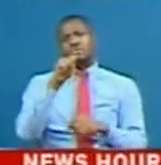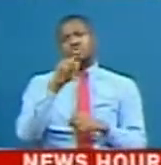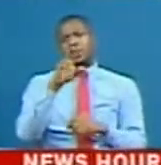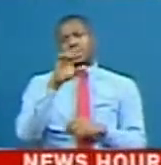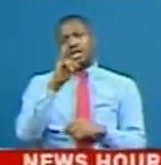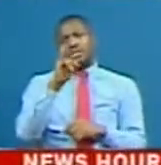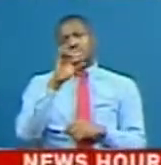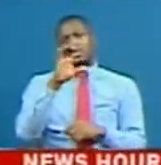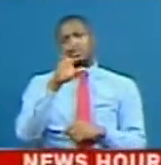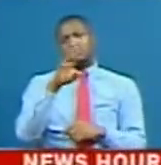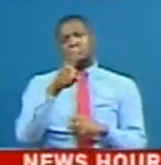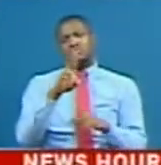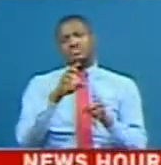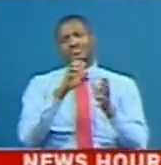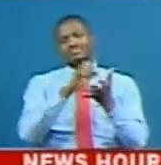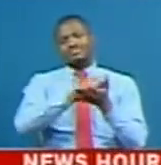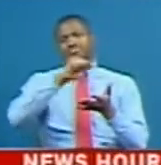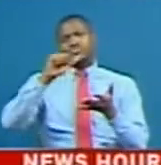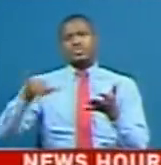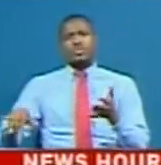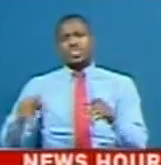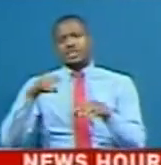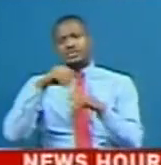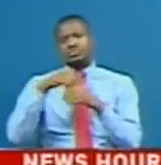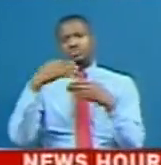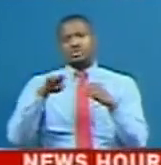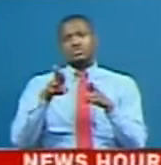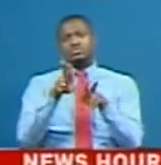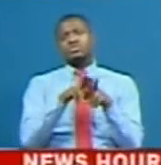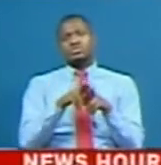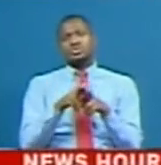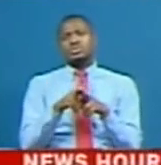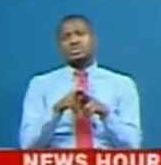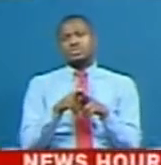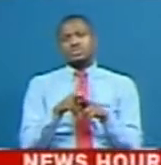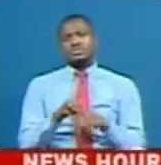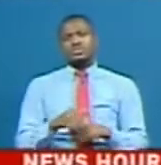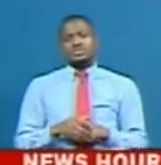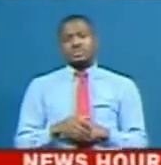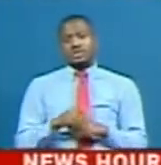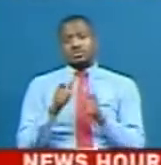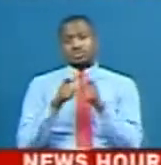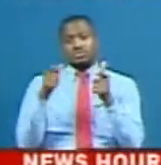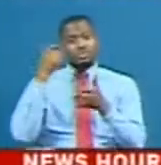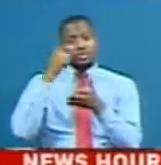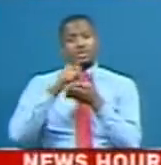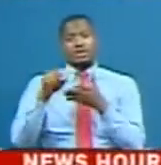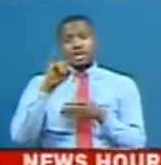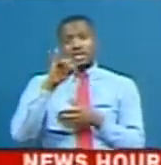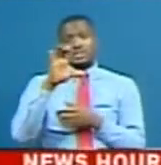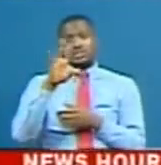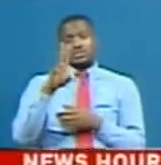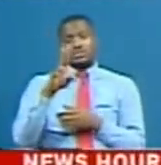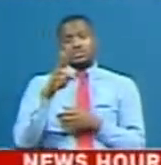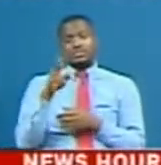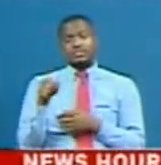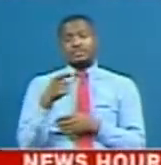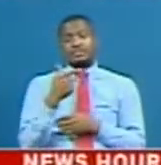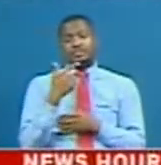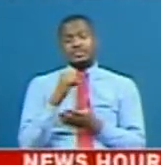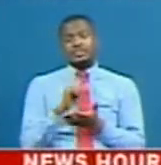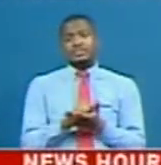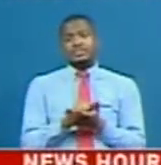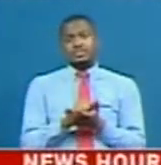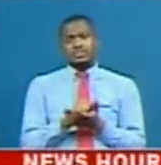ICU from the Committee of Trade Unions Fraternity at the Hall of Trade Unions. The General Secretary of the ICU, Mr.